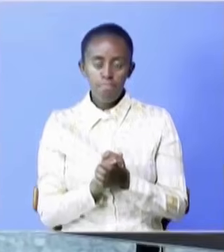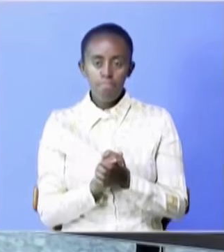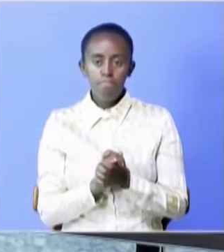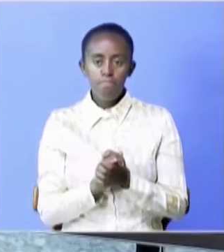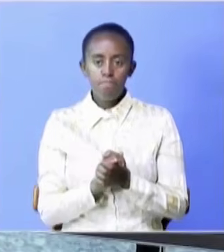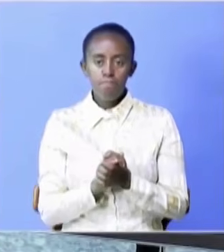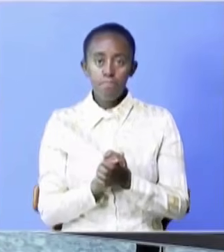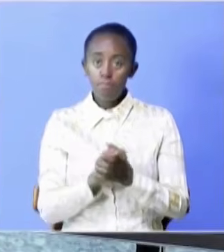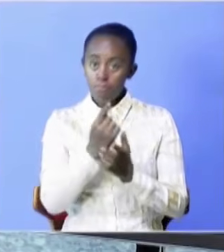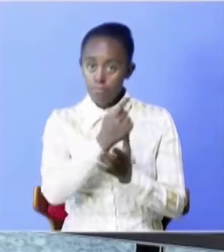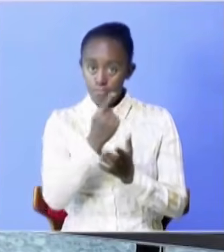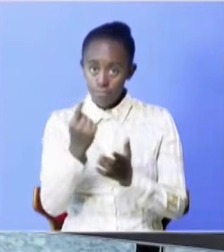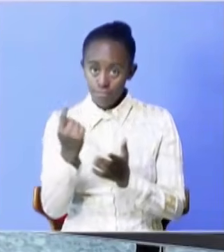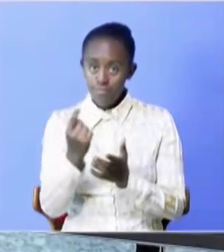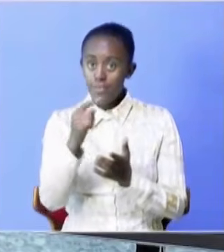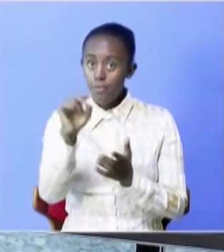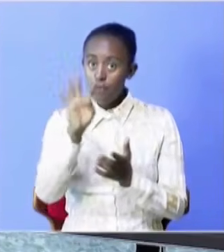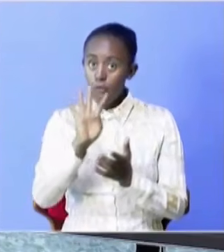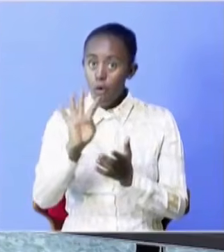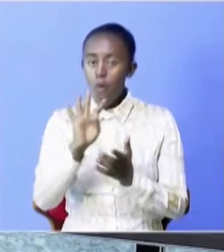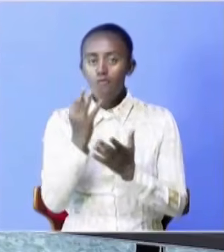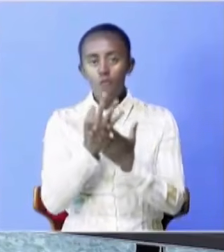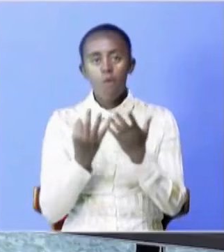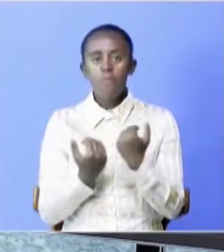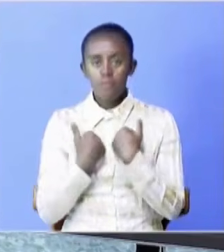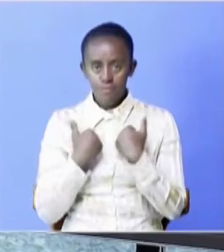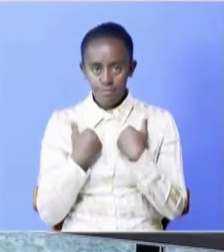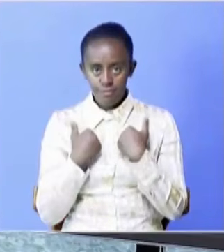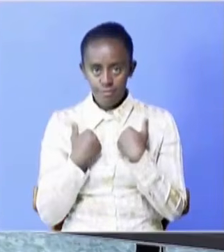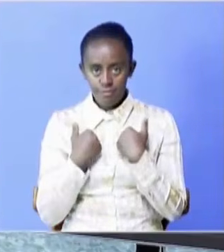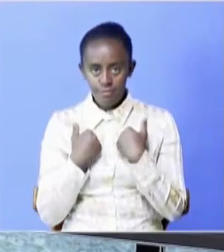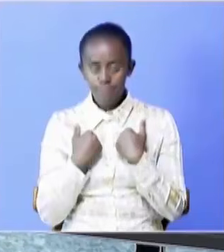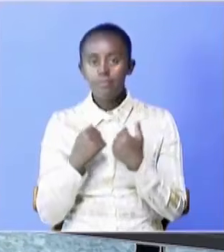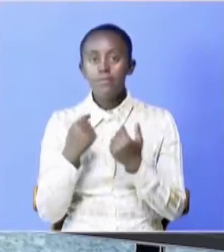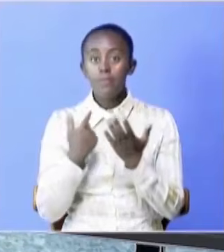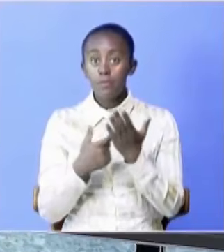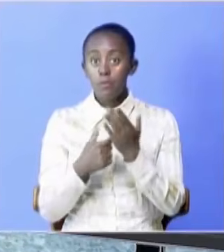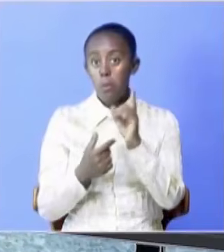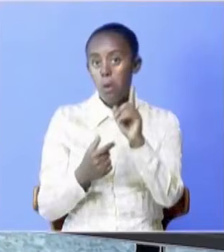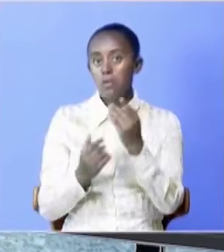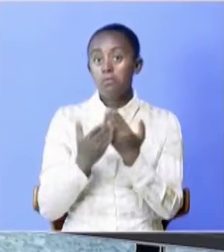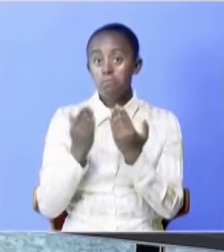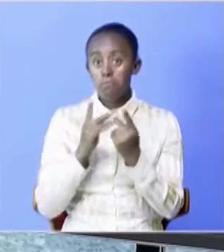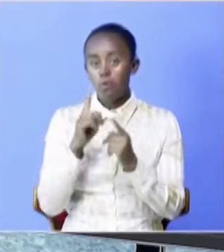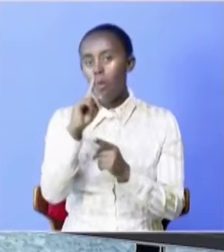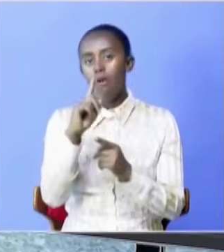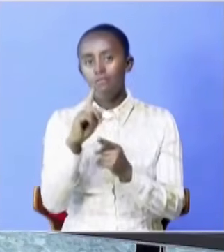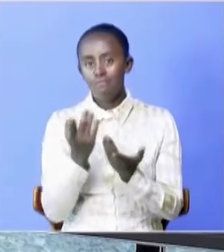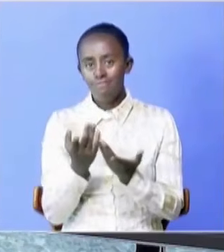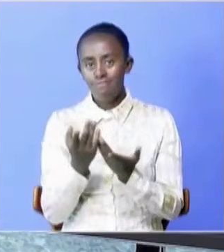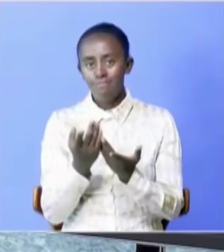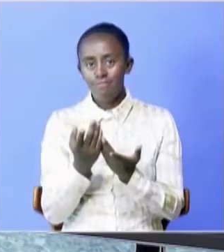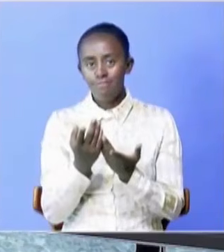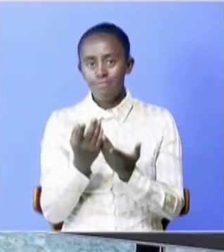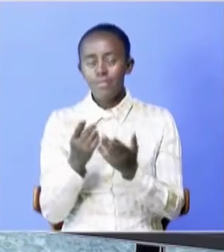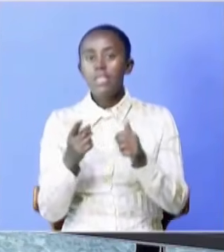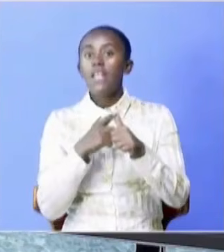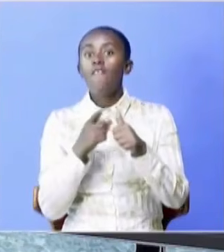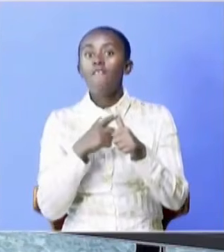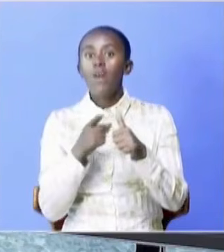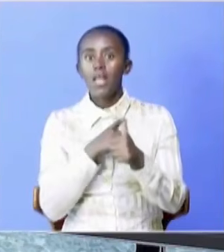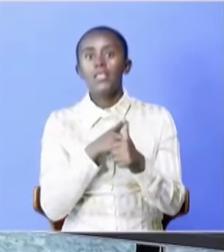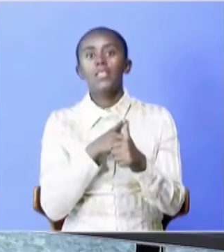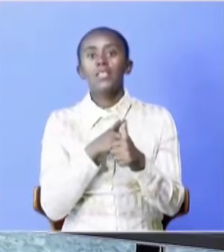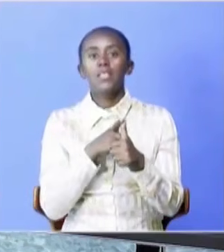There are four present tense forms, and this one is one of them. And this is the first